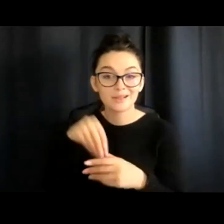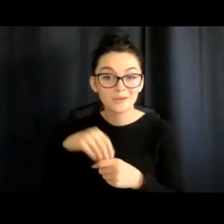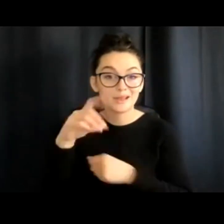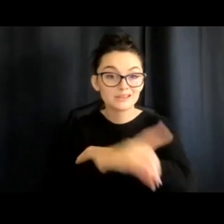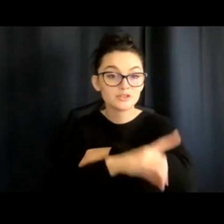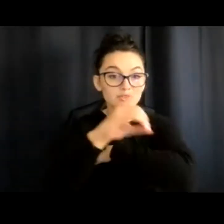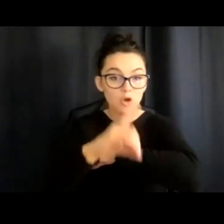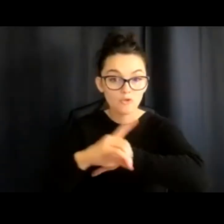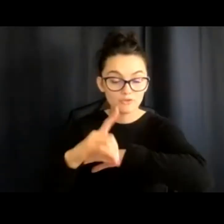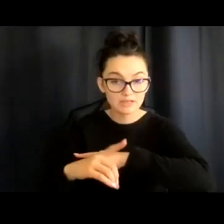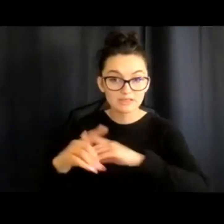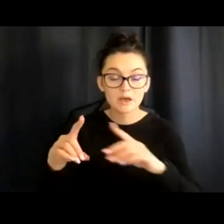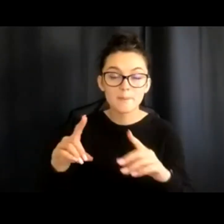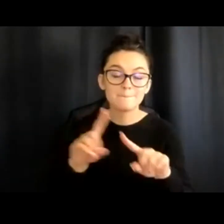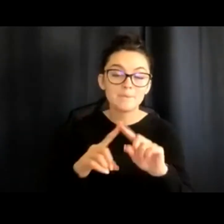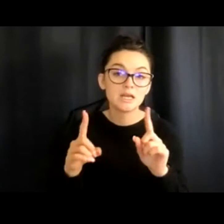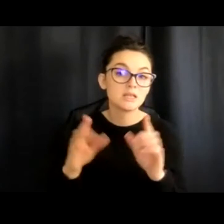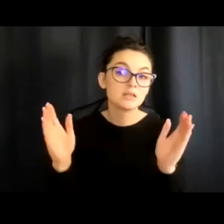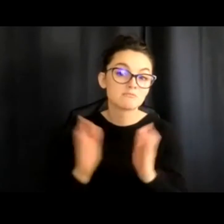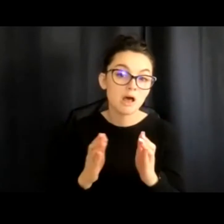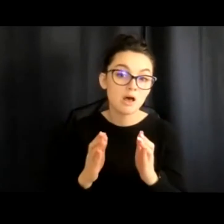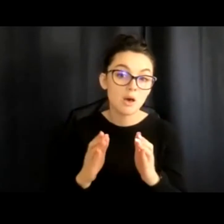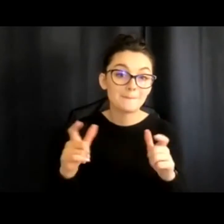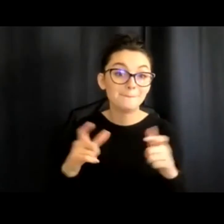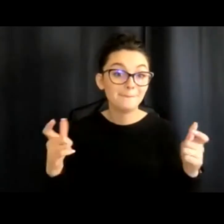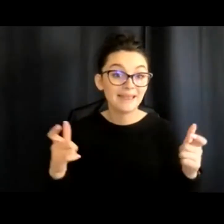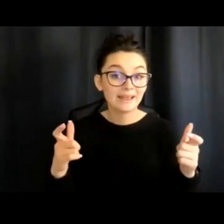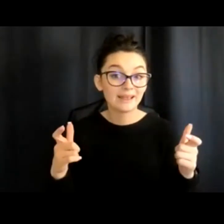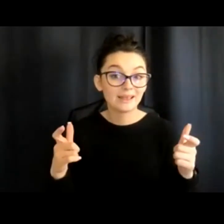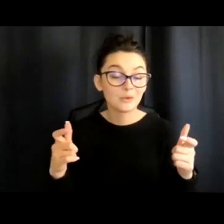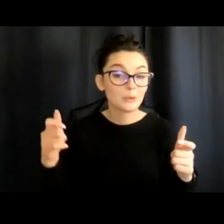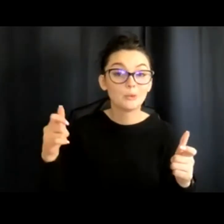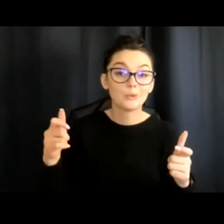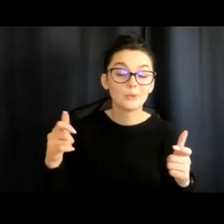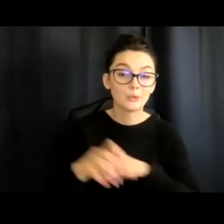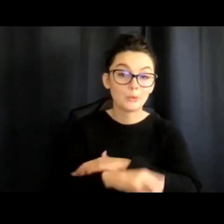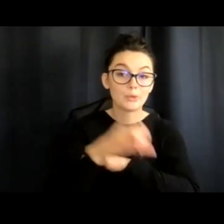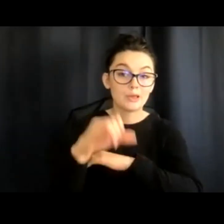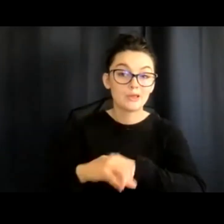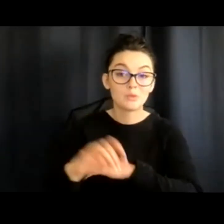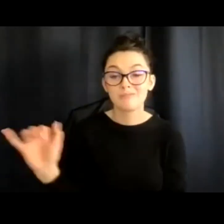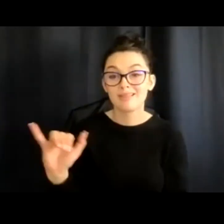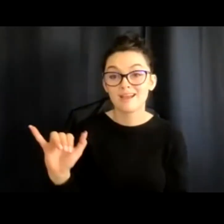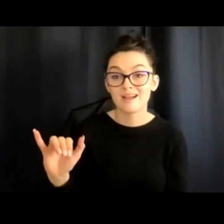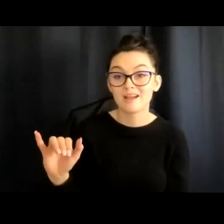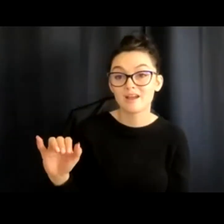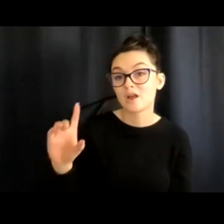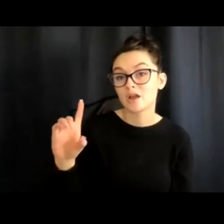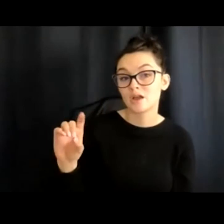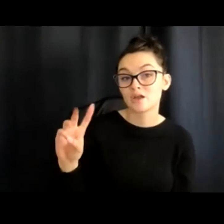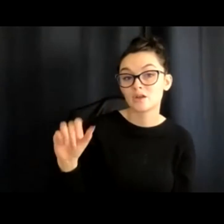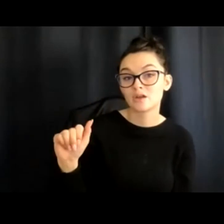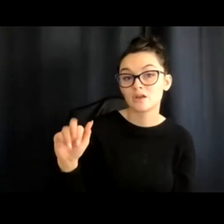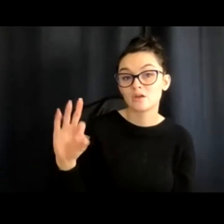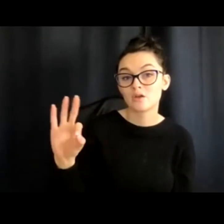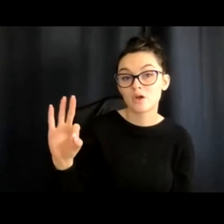porpoises, but like the smallest bigger whale would be like there's a dwarf sperm whale